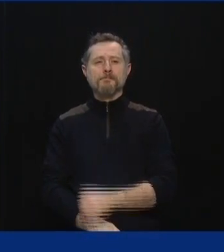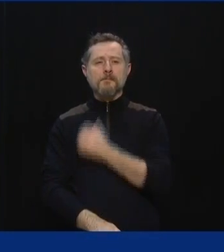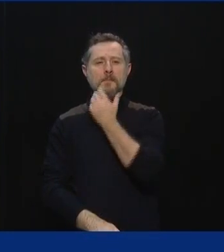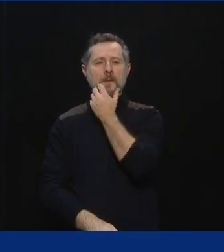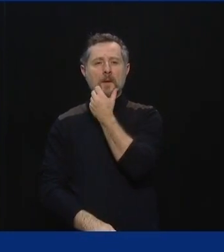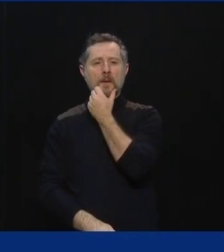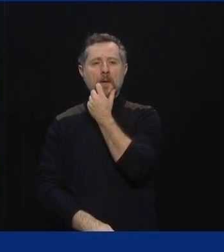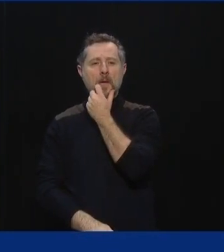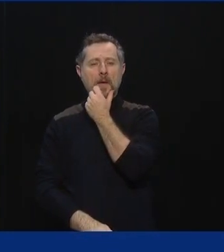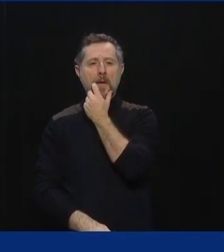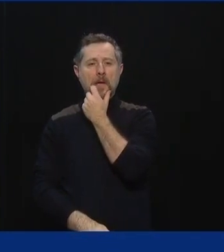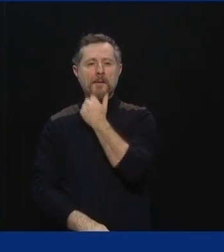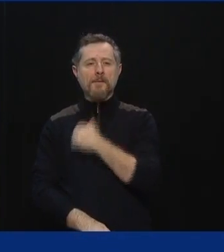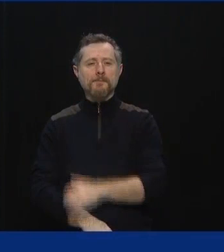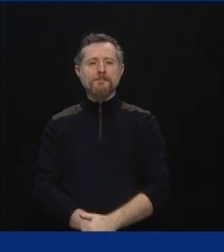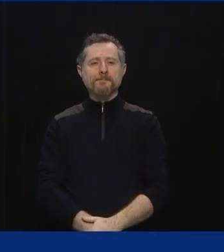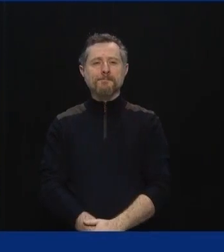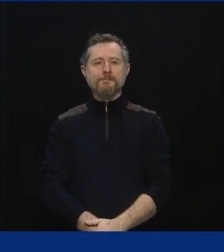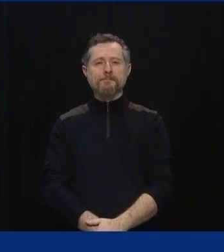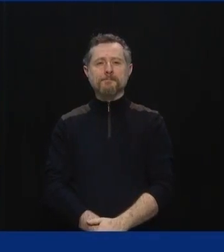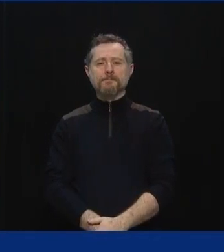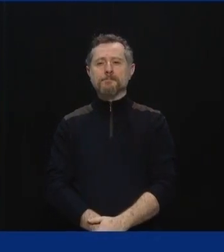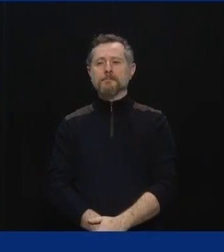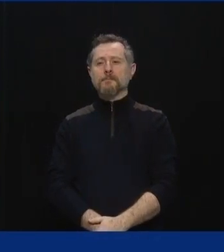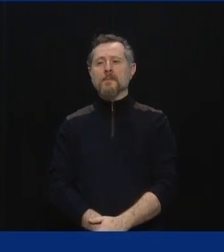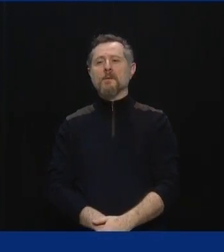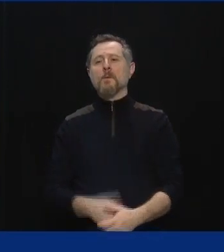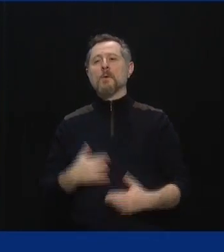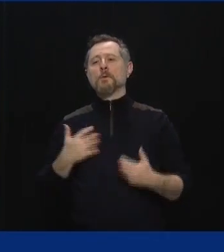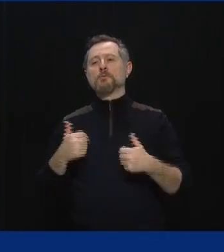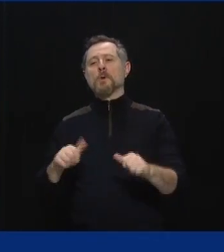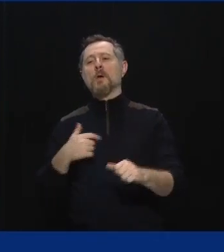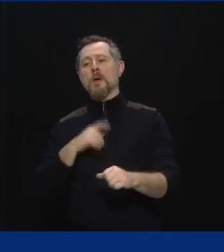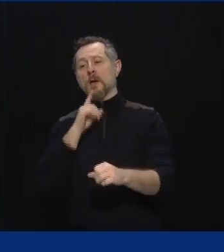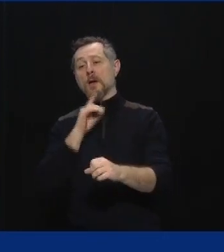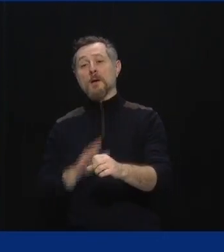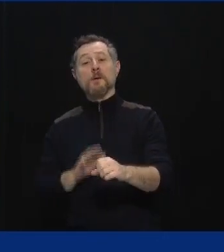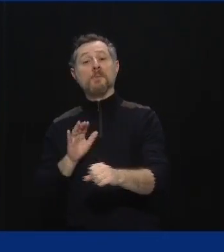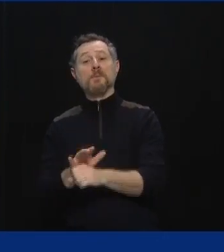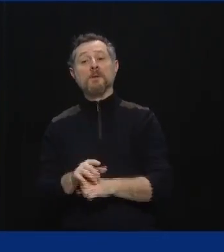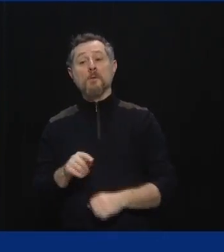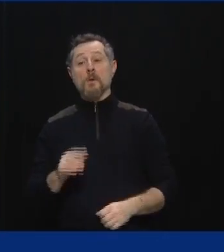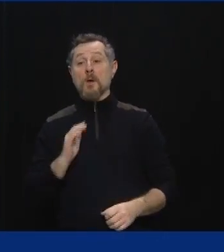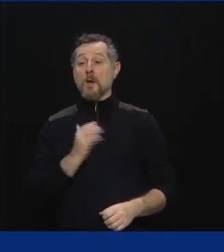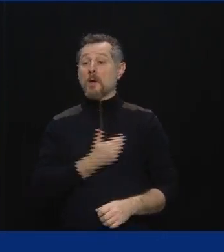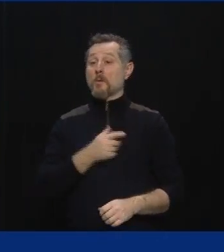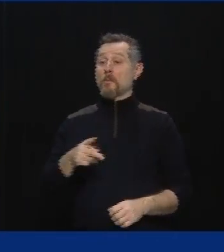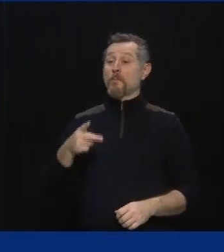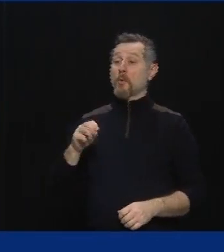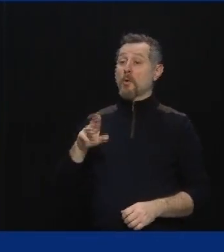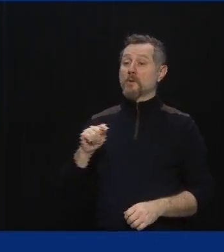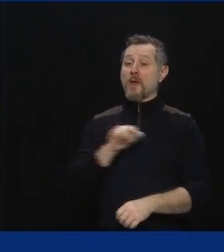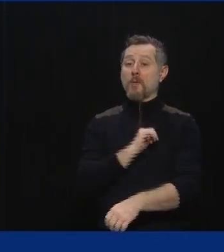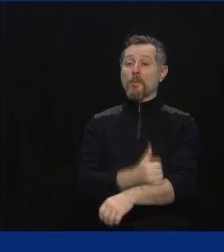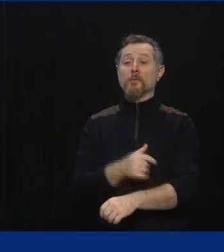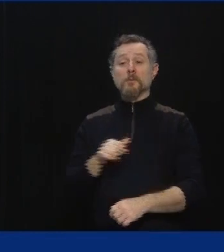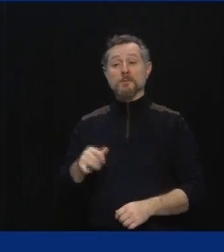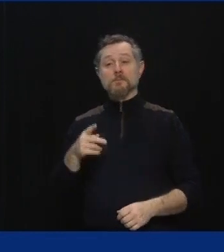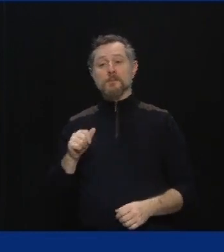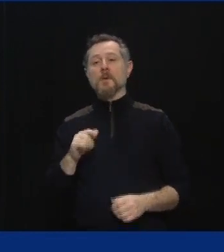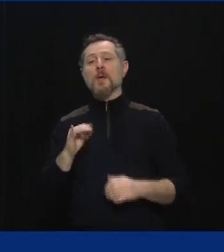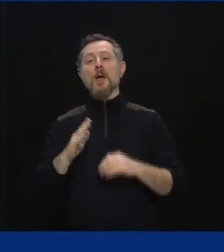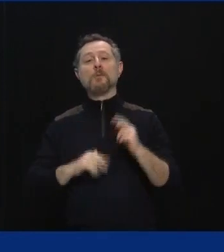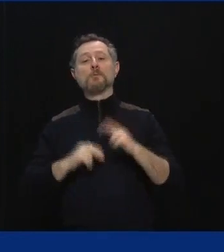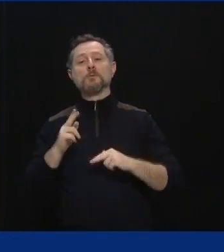Now, we've tried to make our commitment at the Port Authority to assuring that our construction projects benefit the